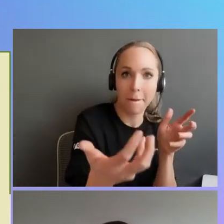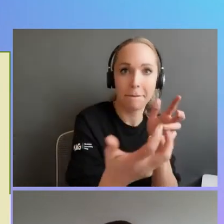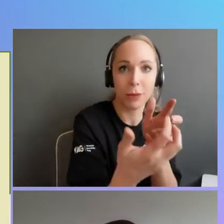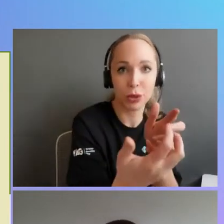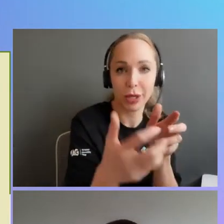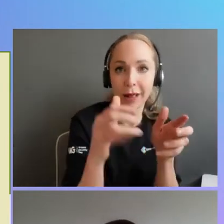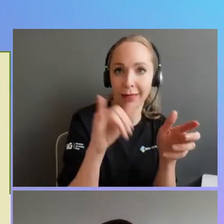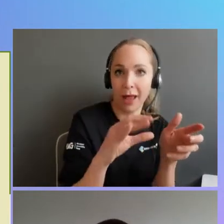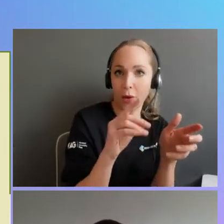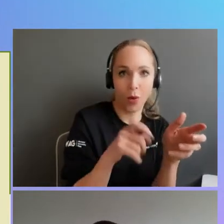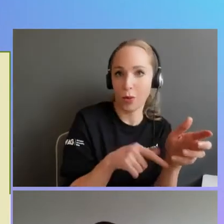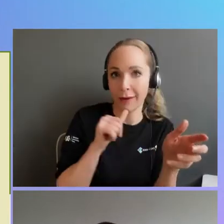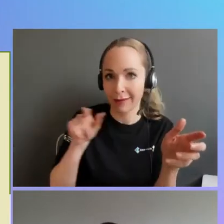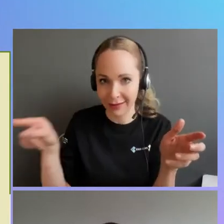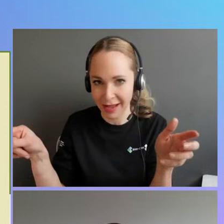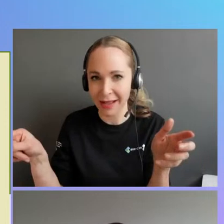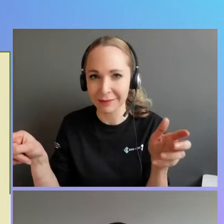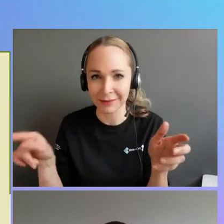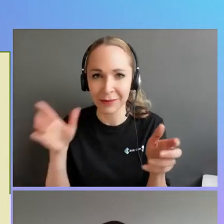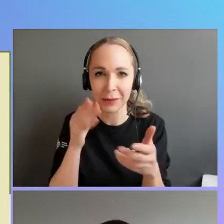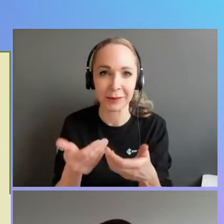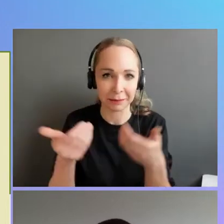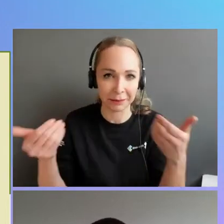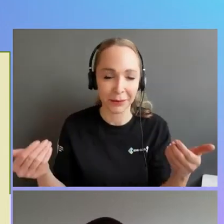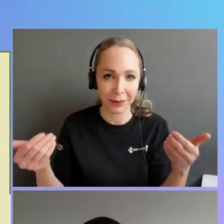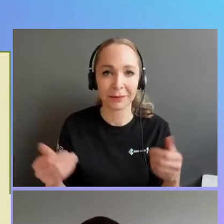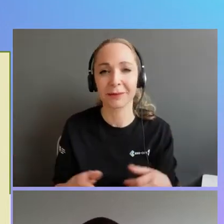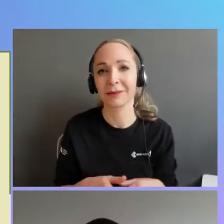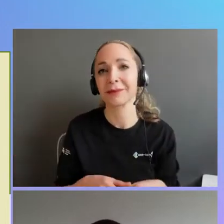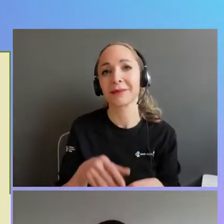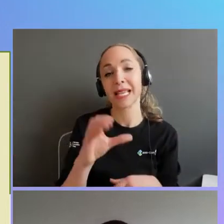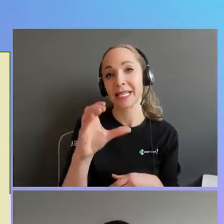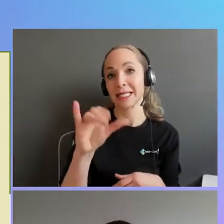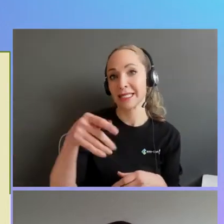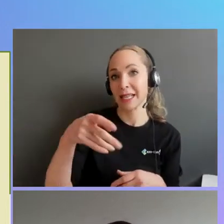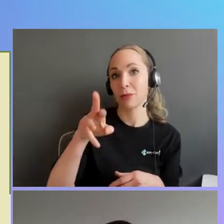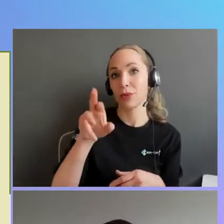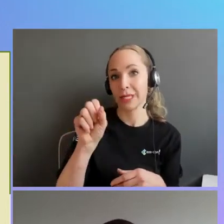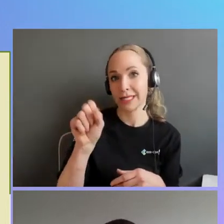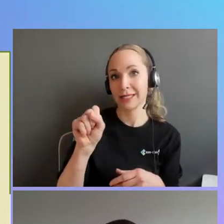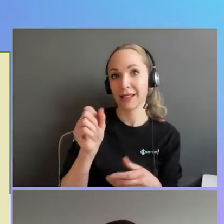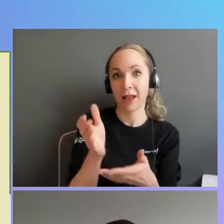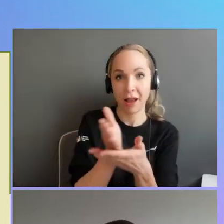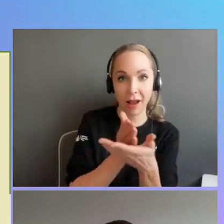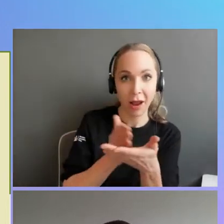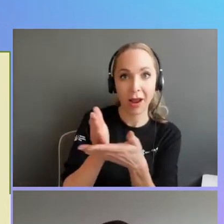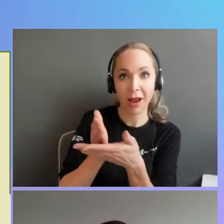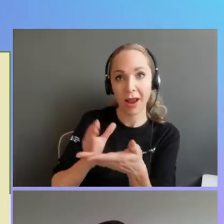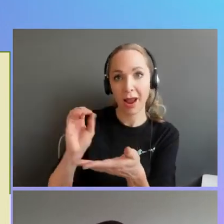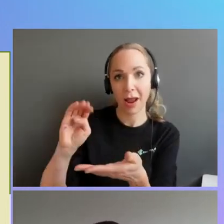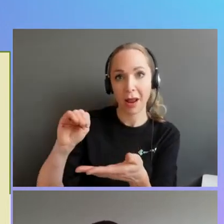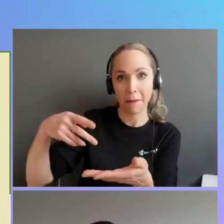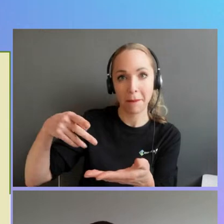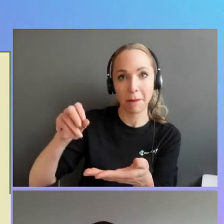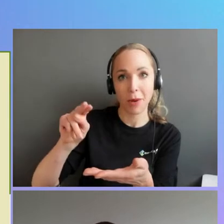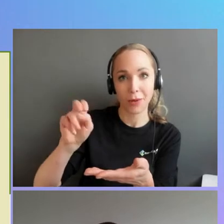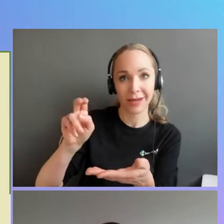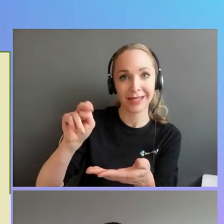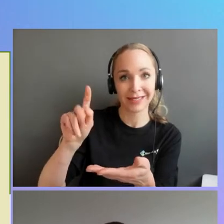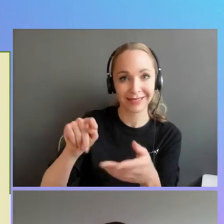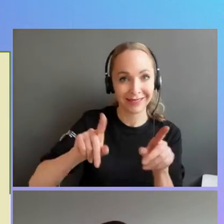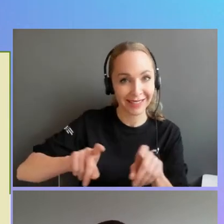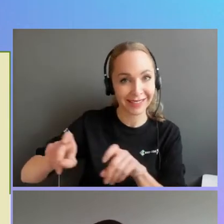With Cypress Component Testing, speed is the keyword, definitely. The duration